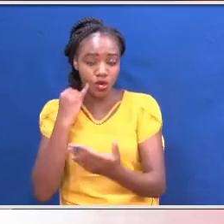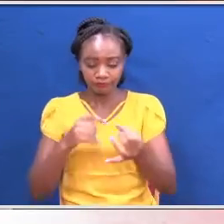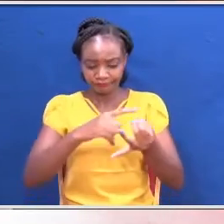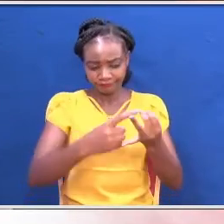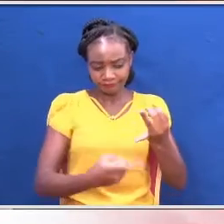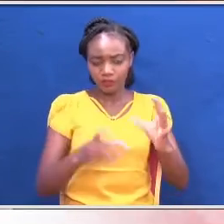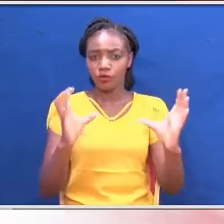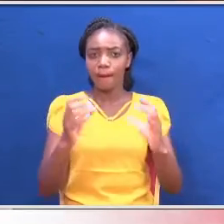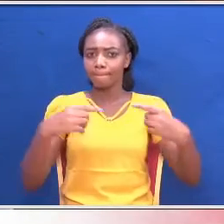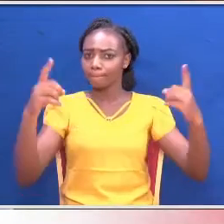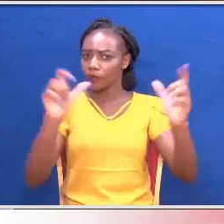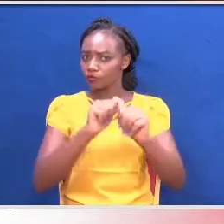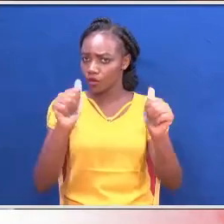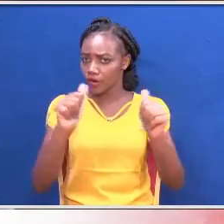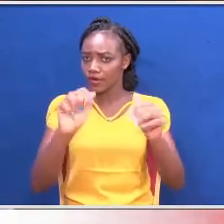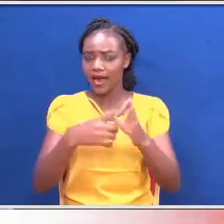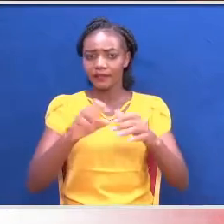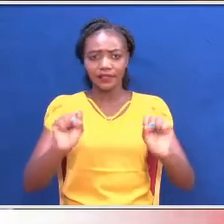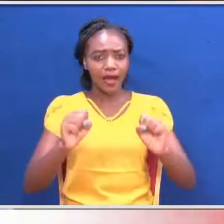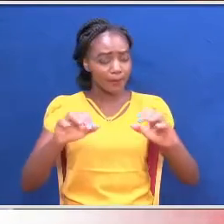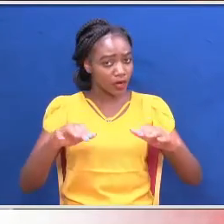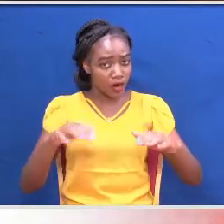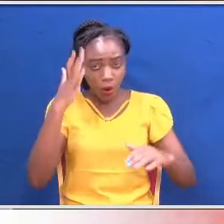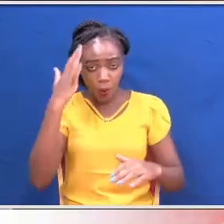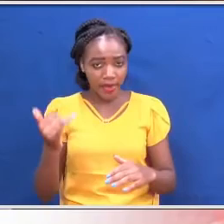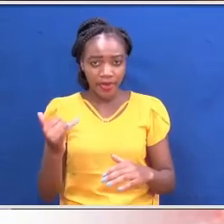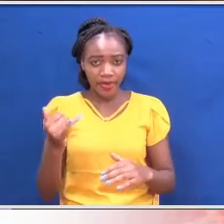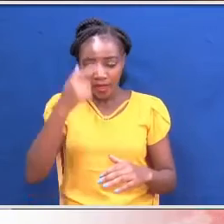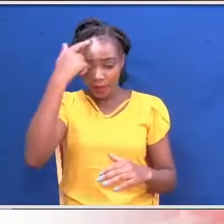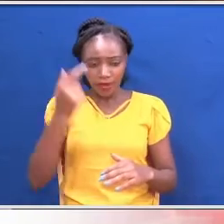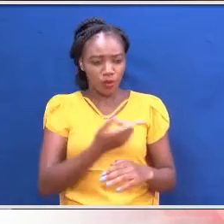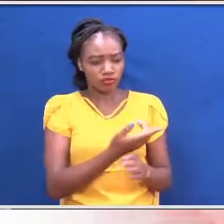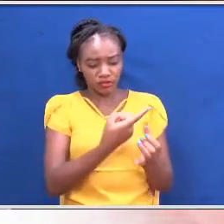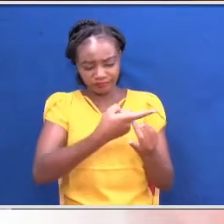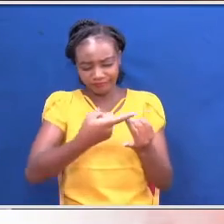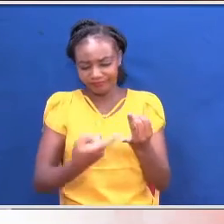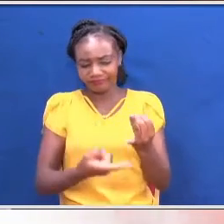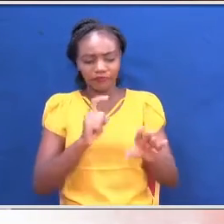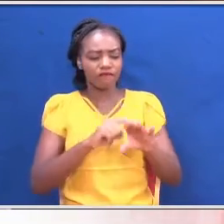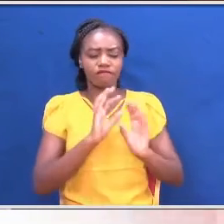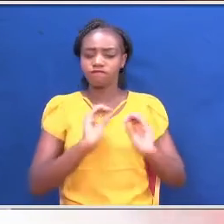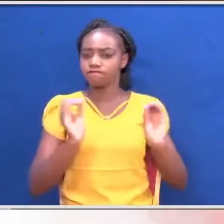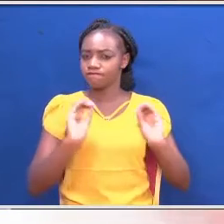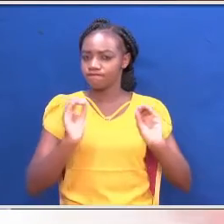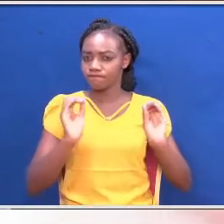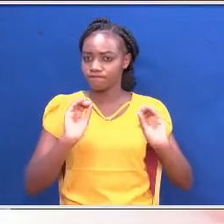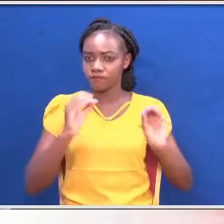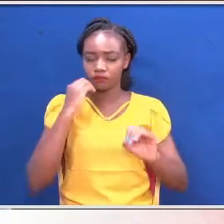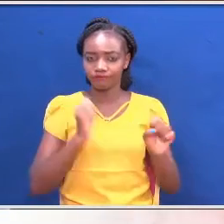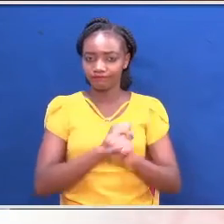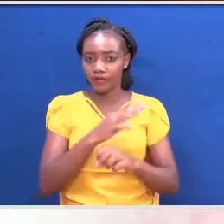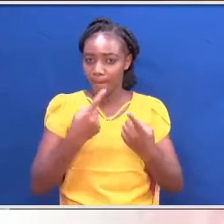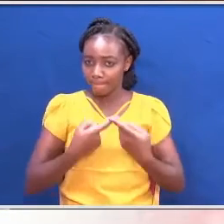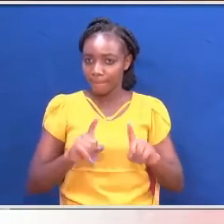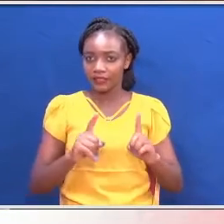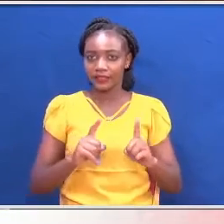mention was made possible because they were not paralyzed by the COVID crisis, but instead